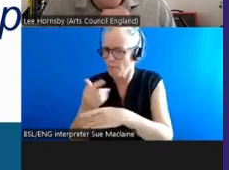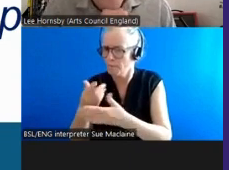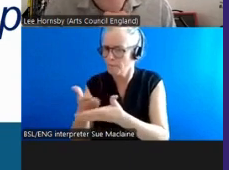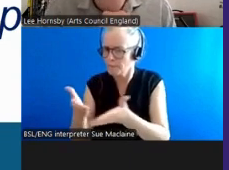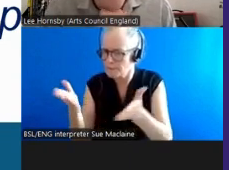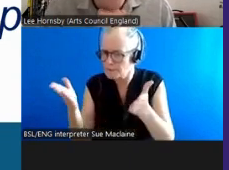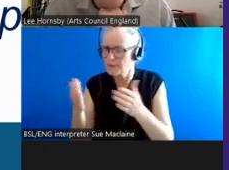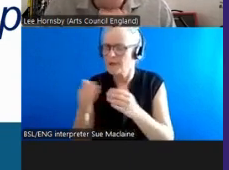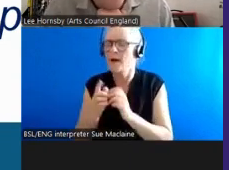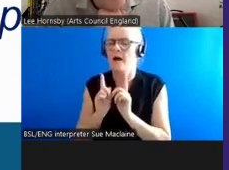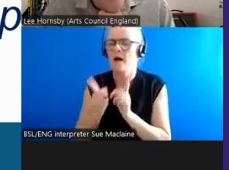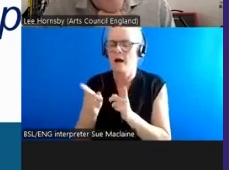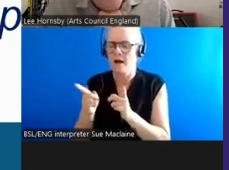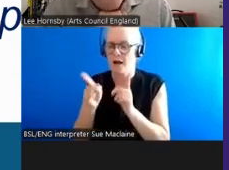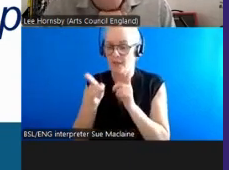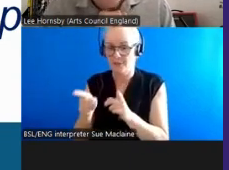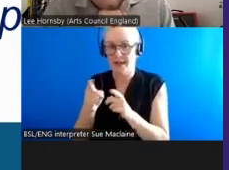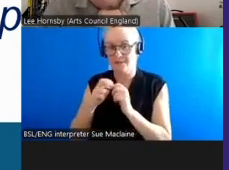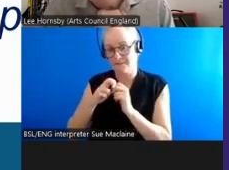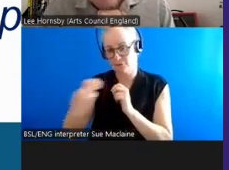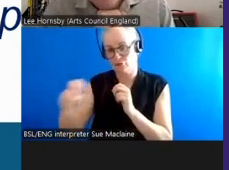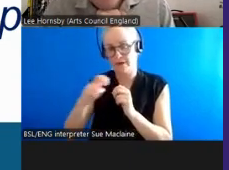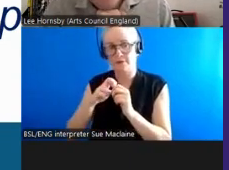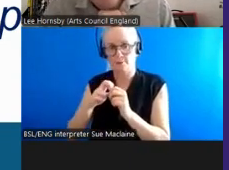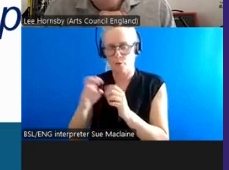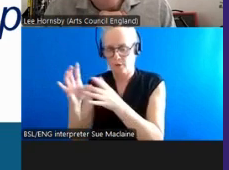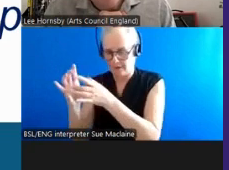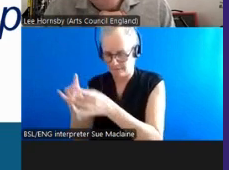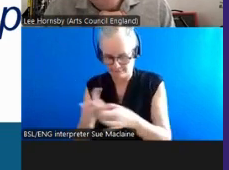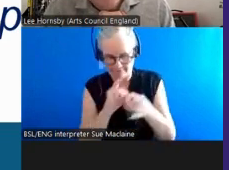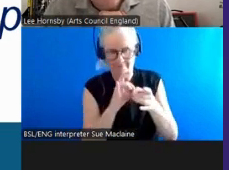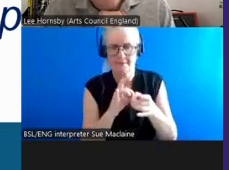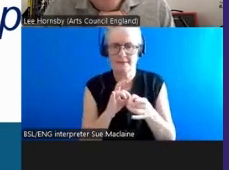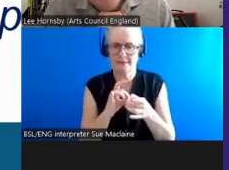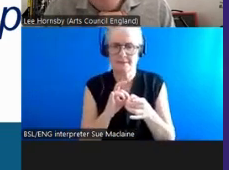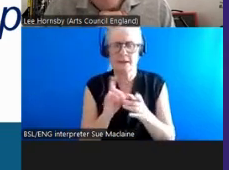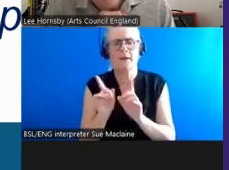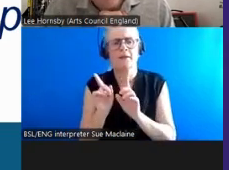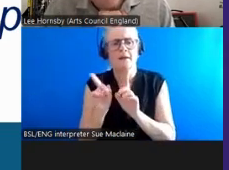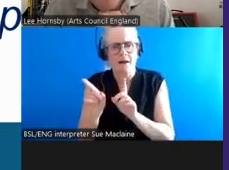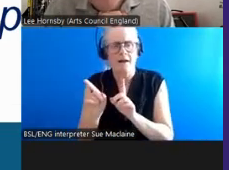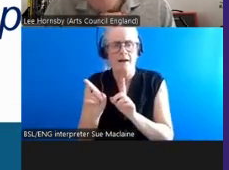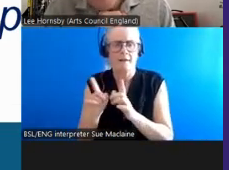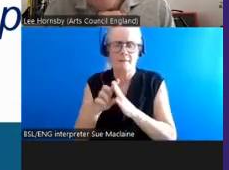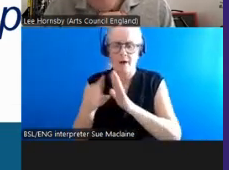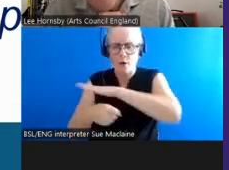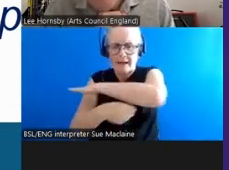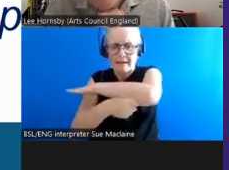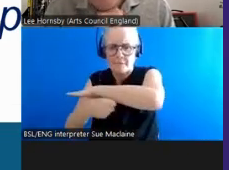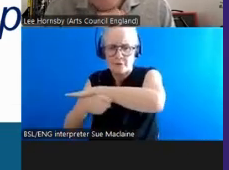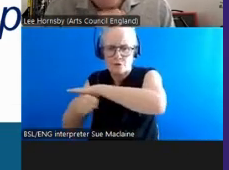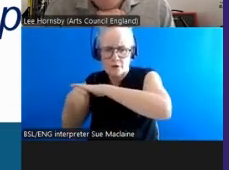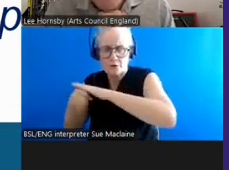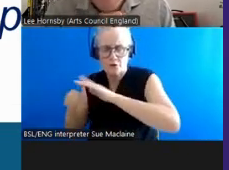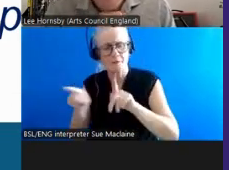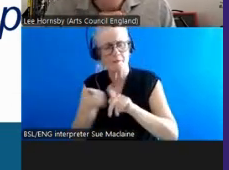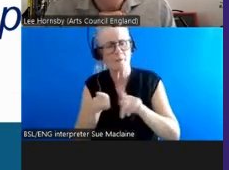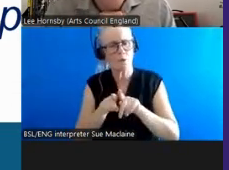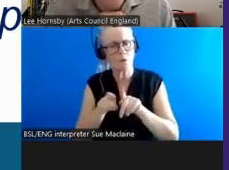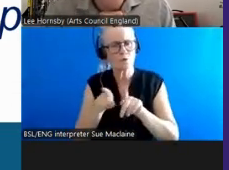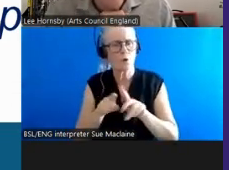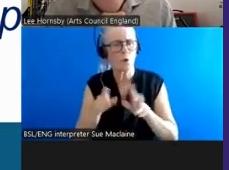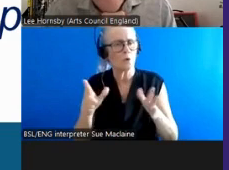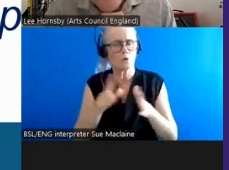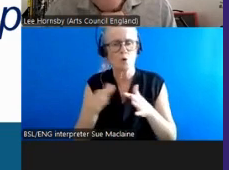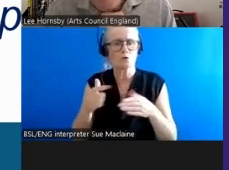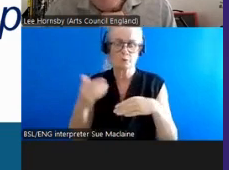various different areas, but they do have a responsibility more broadly than that. So thinking about the well-being of their places and the people that live